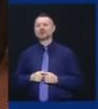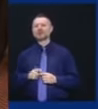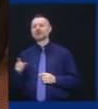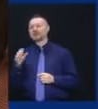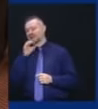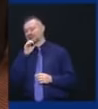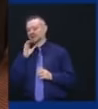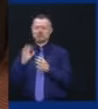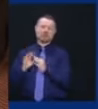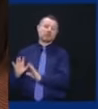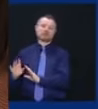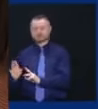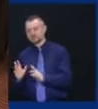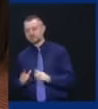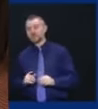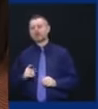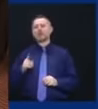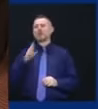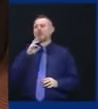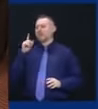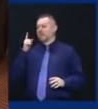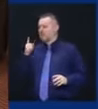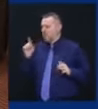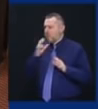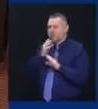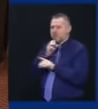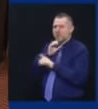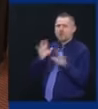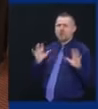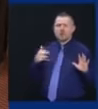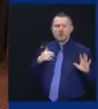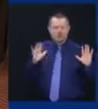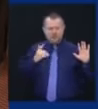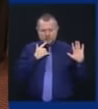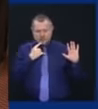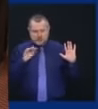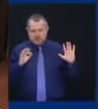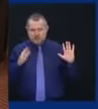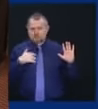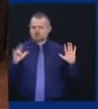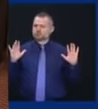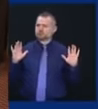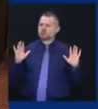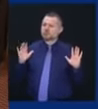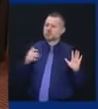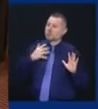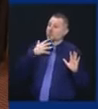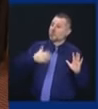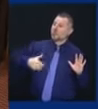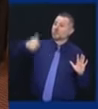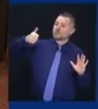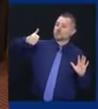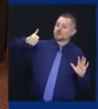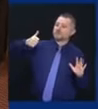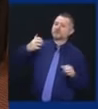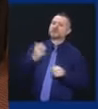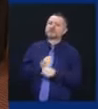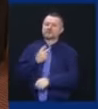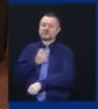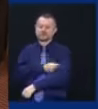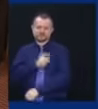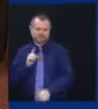I don't mean anything by that. I was just saying it works by age. So the more senior got the vaccine